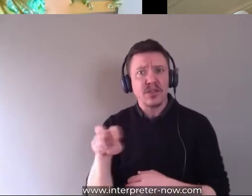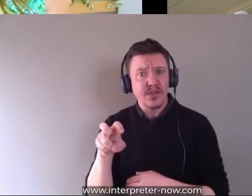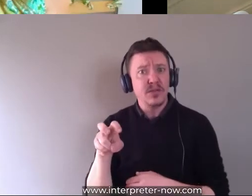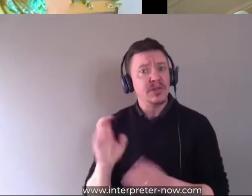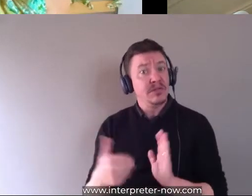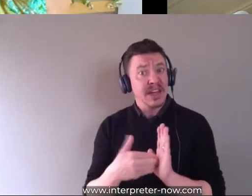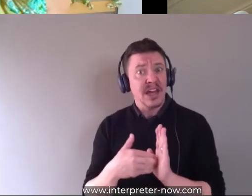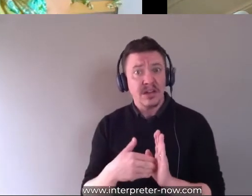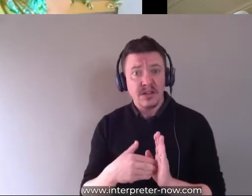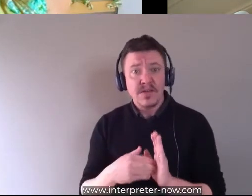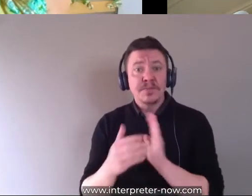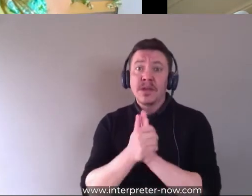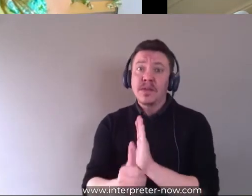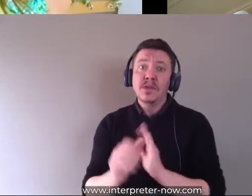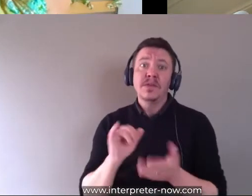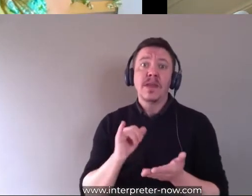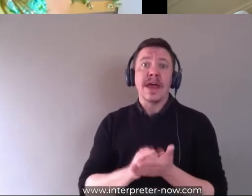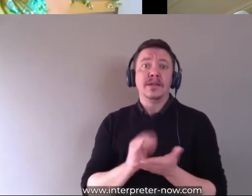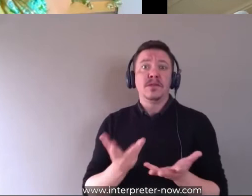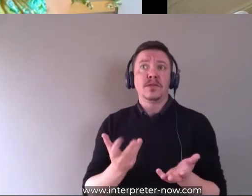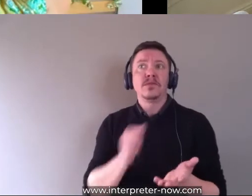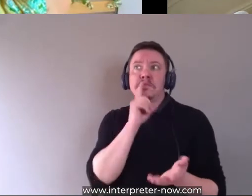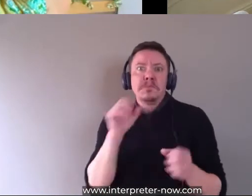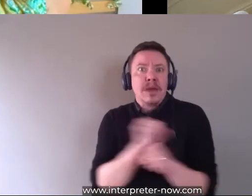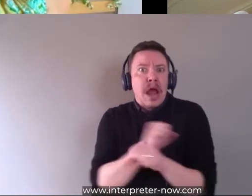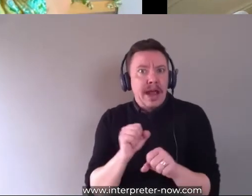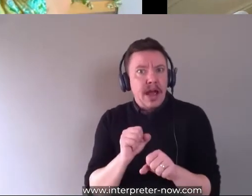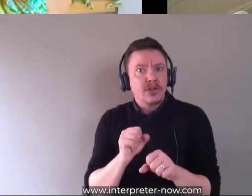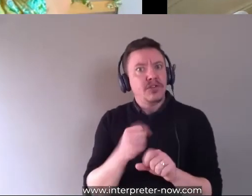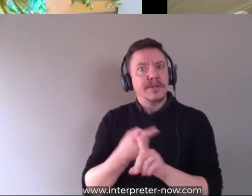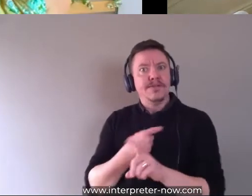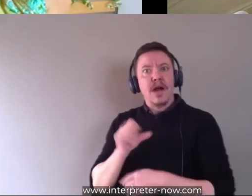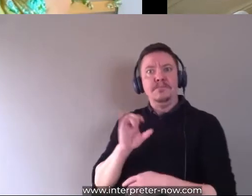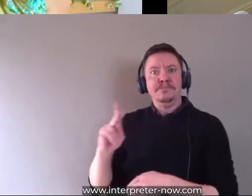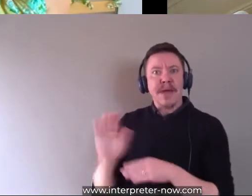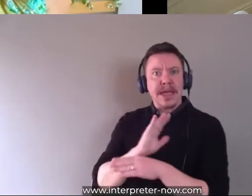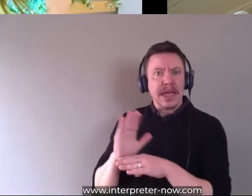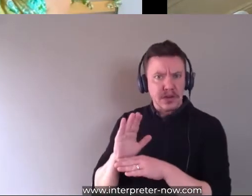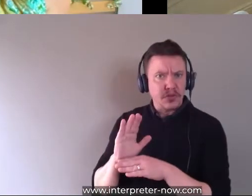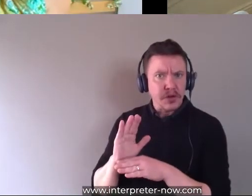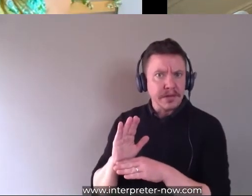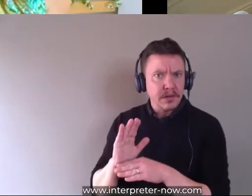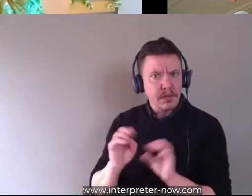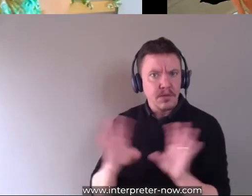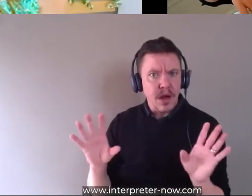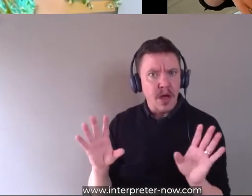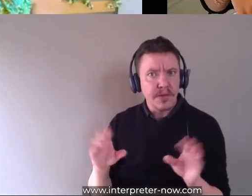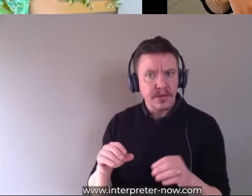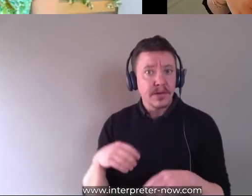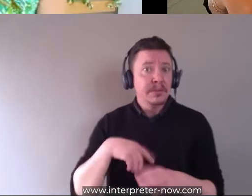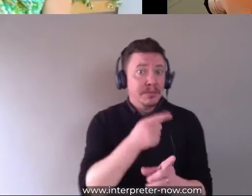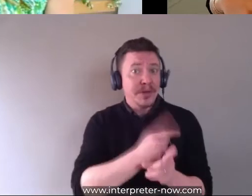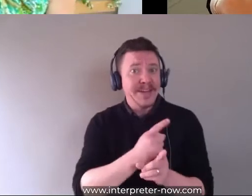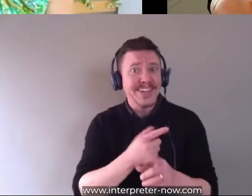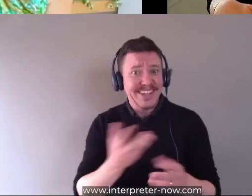said, skills that are not actually going to be coming out of the banking industry, for one, to support the